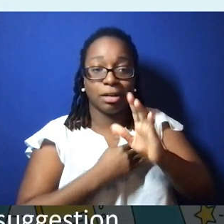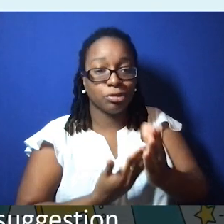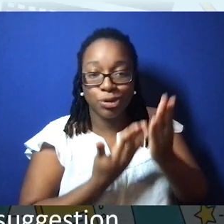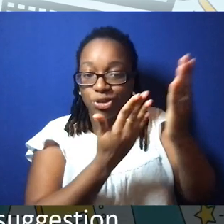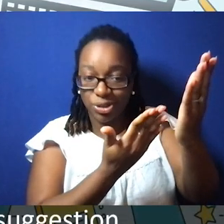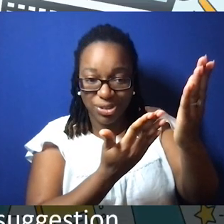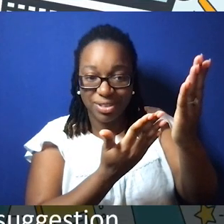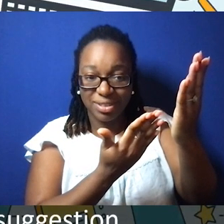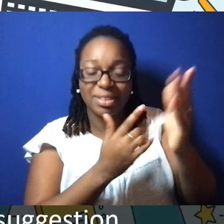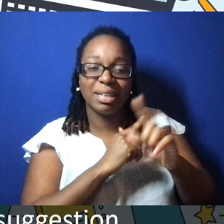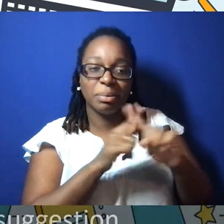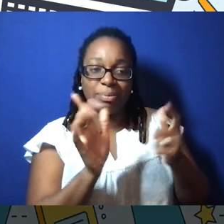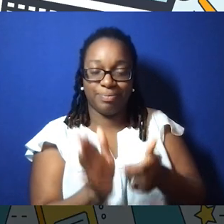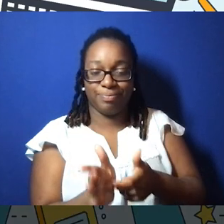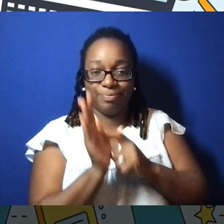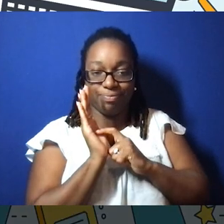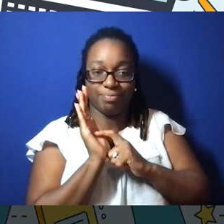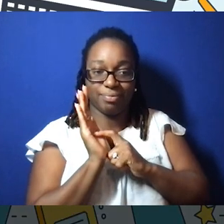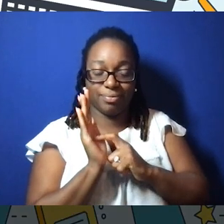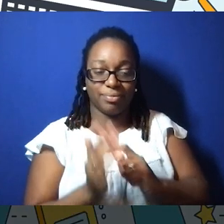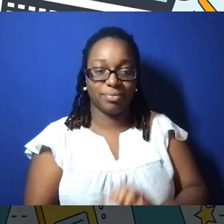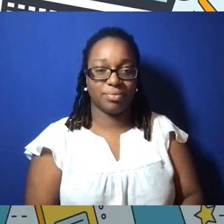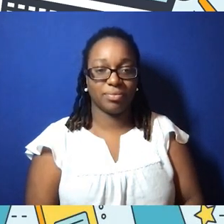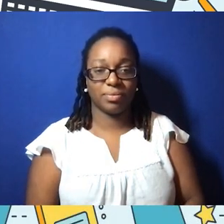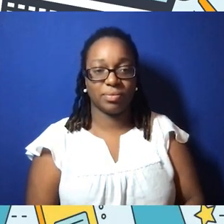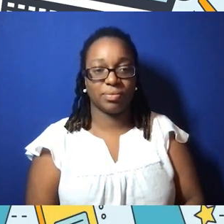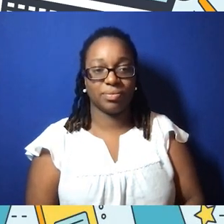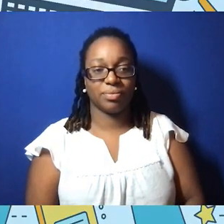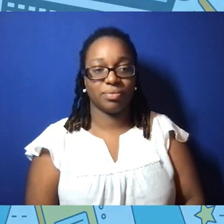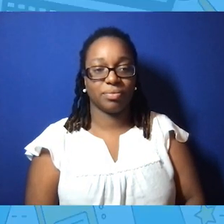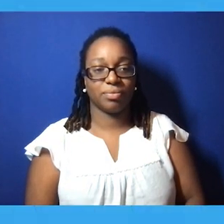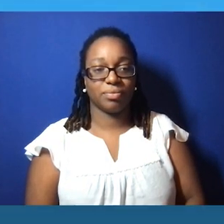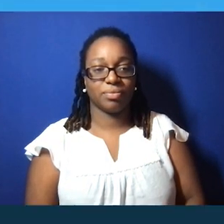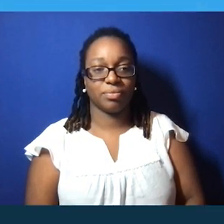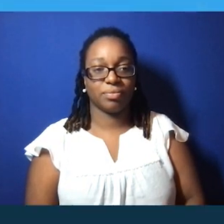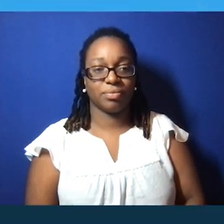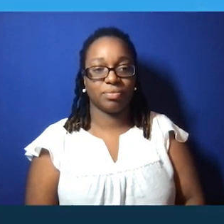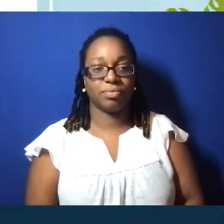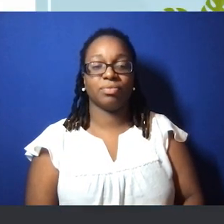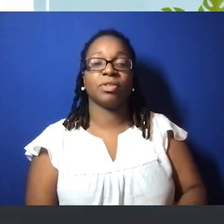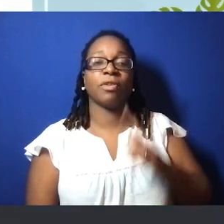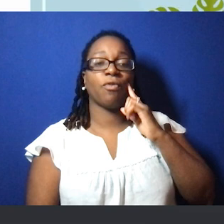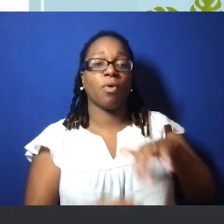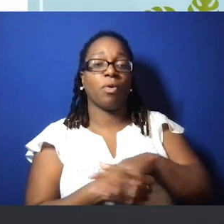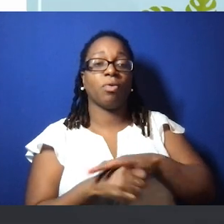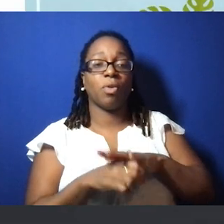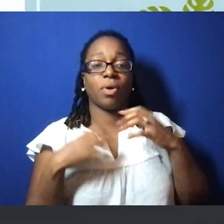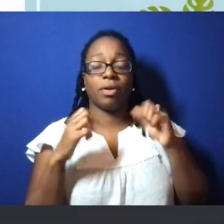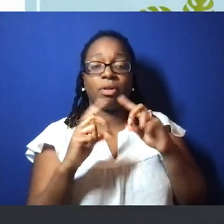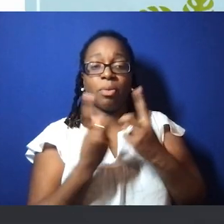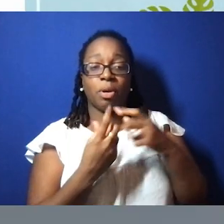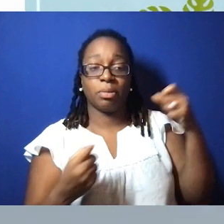is not a suggestion, but a requirement. The trigger for a local